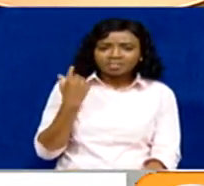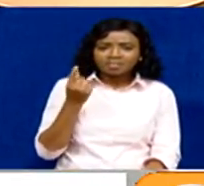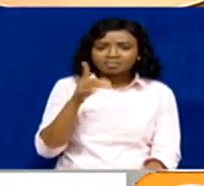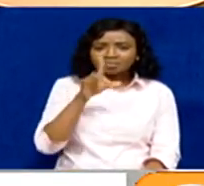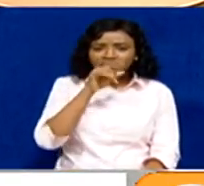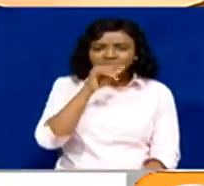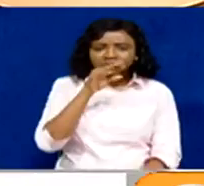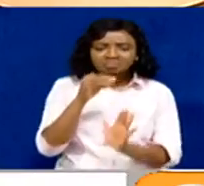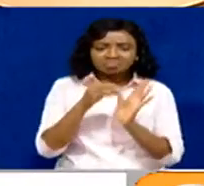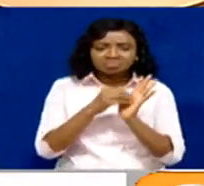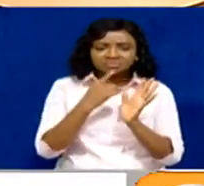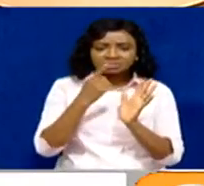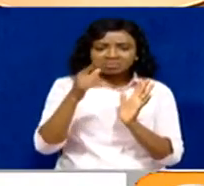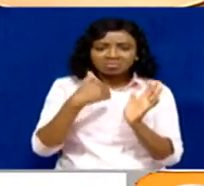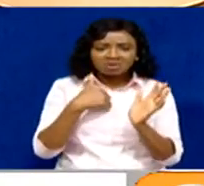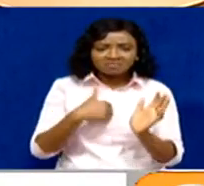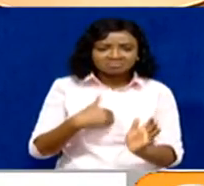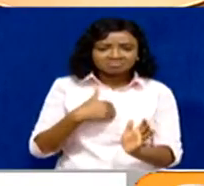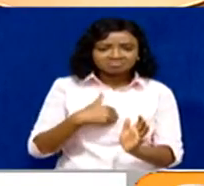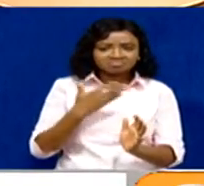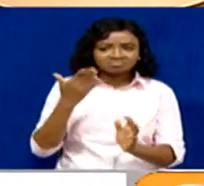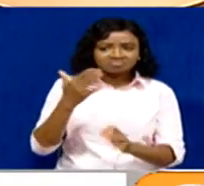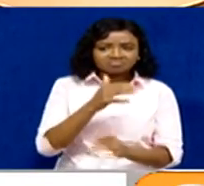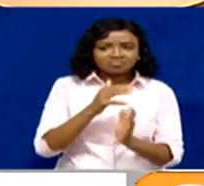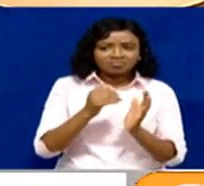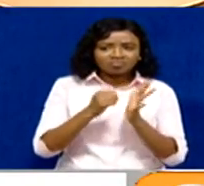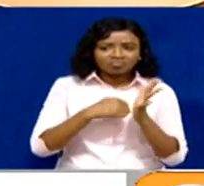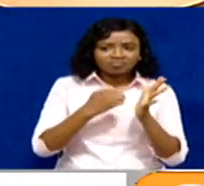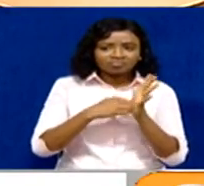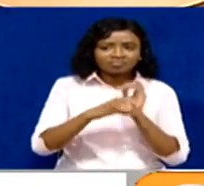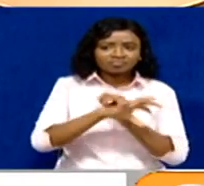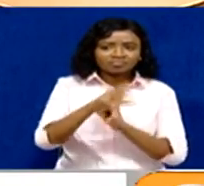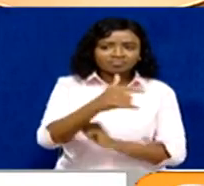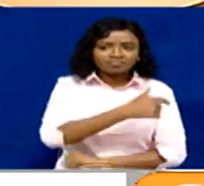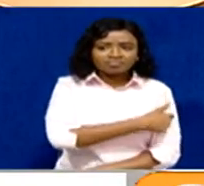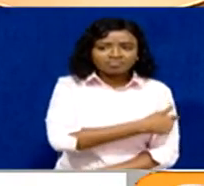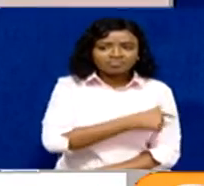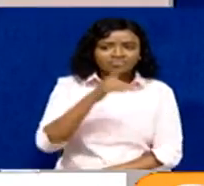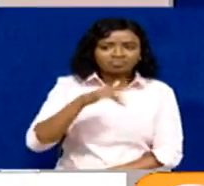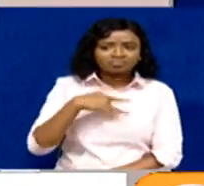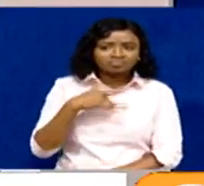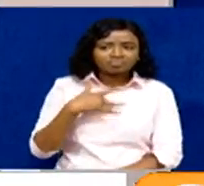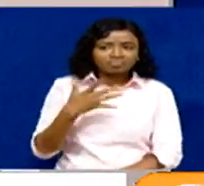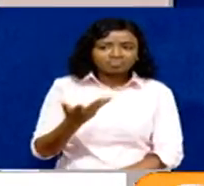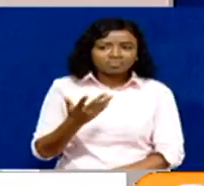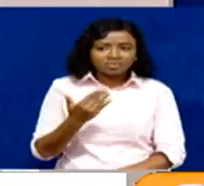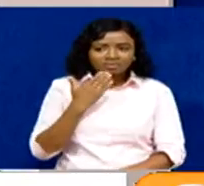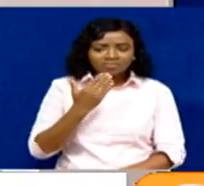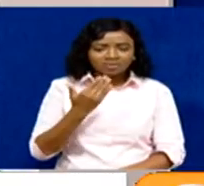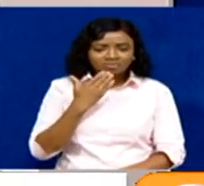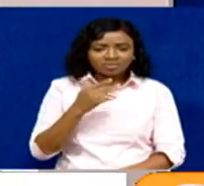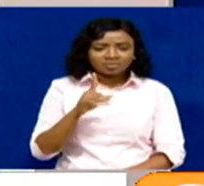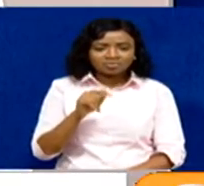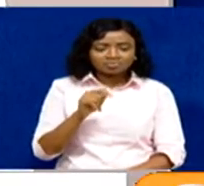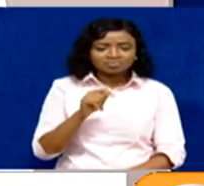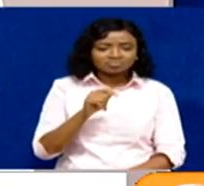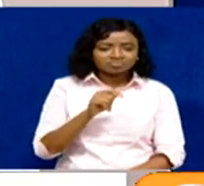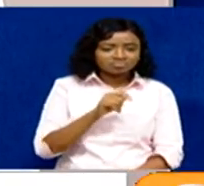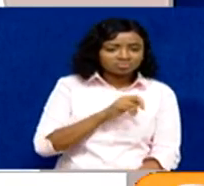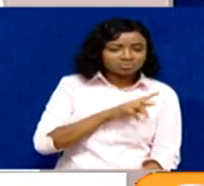a minor surgery at the Makueni County Referral Hospital. How are you feeling? Yes, thank you very much, Trevor, for having